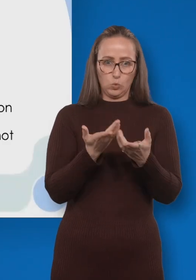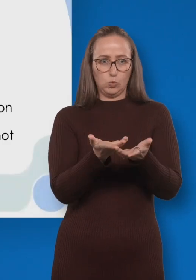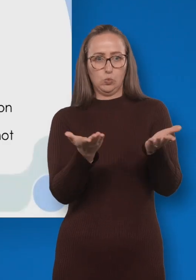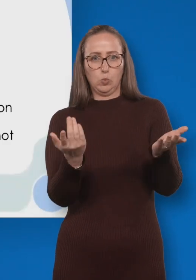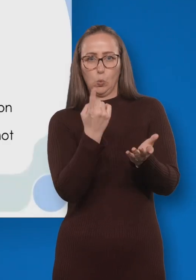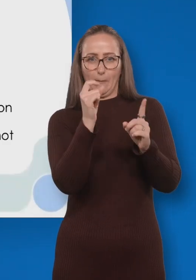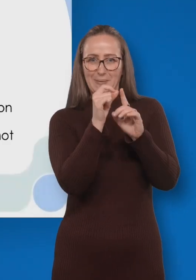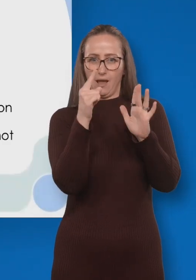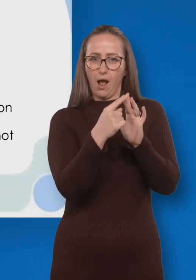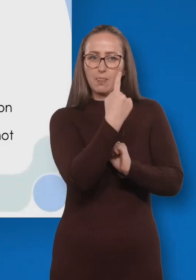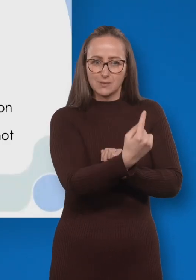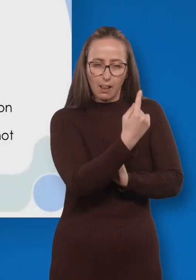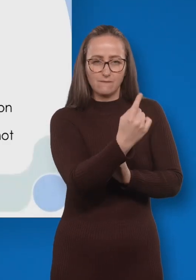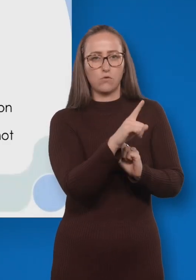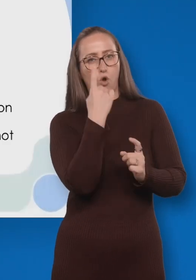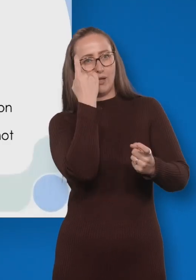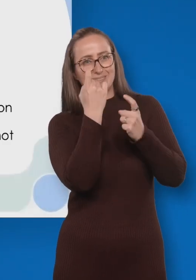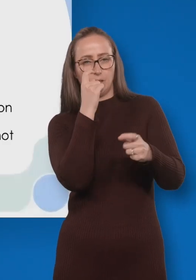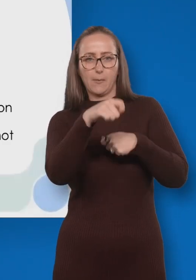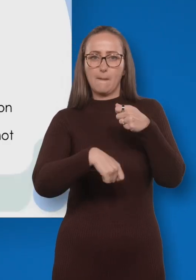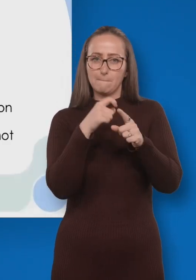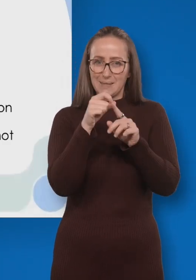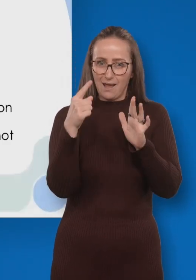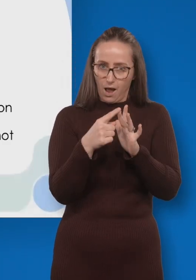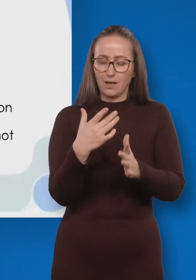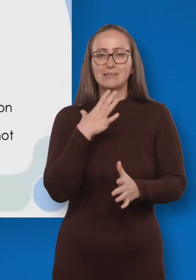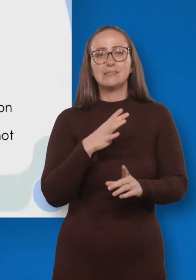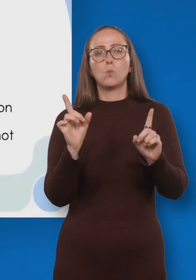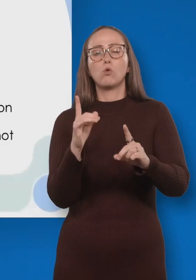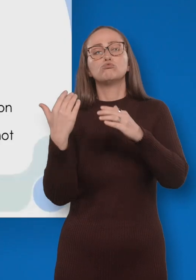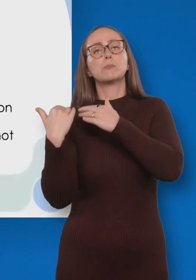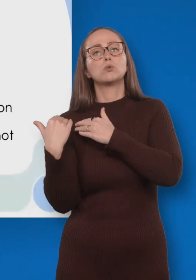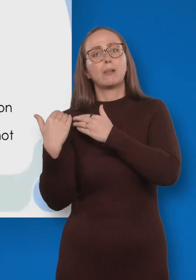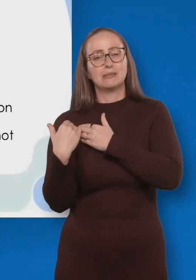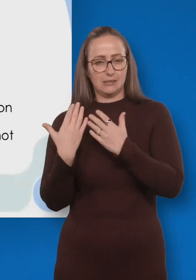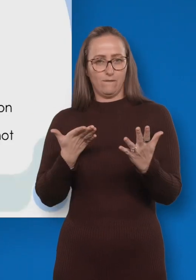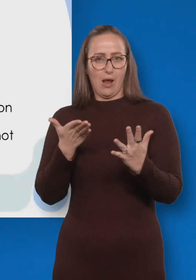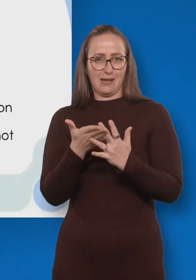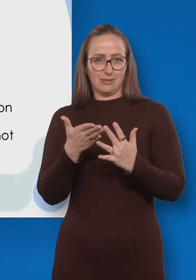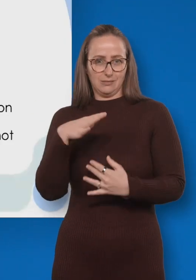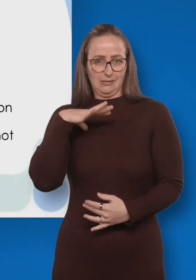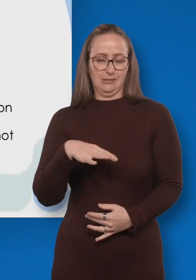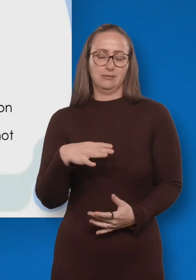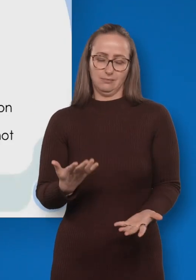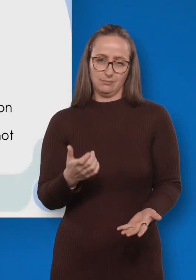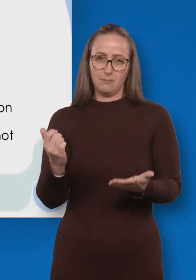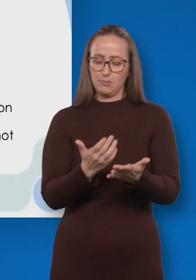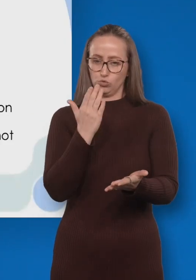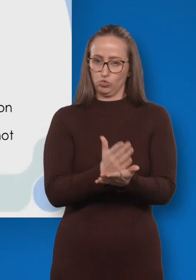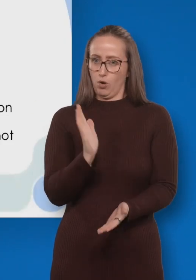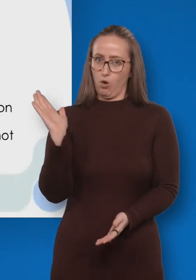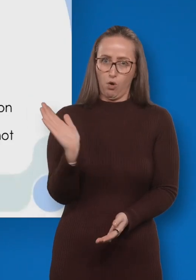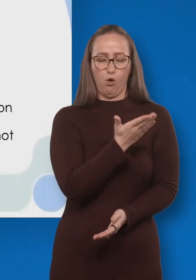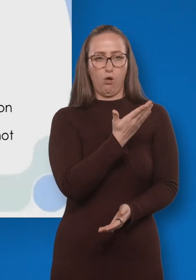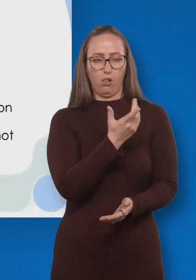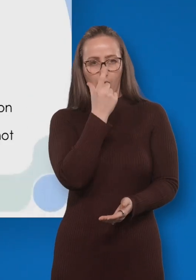be PIs or thinking about being PIs. It's about taking responsibility for access requirements. So making sure that everybody has